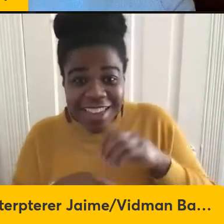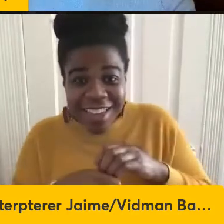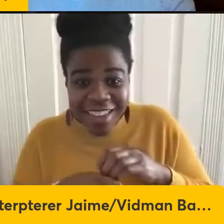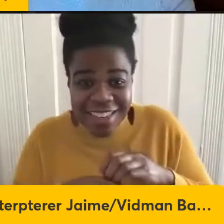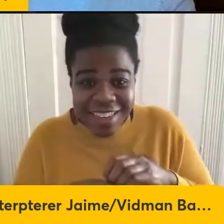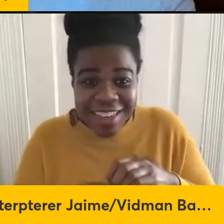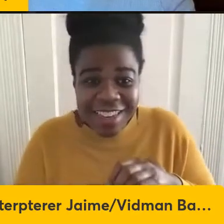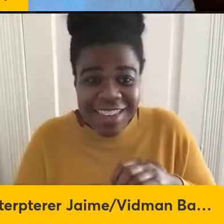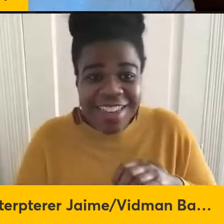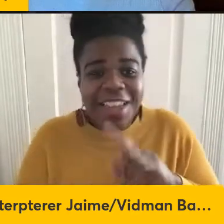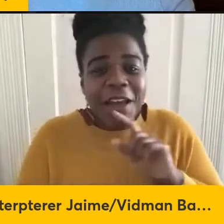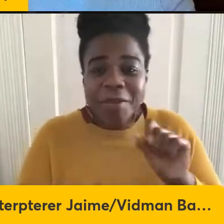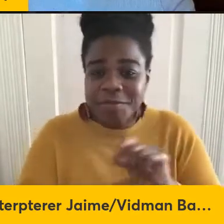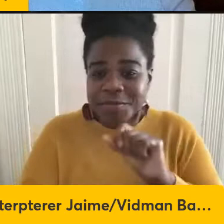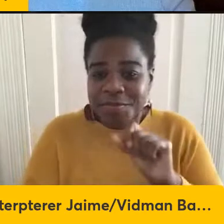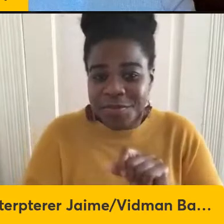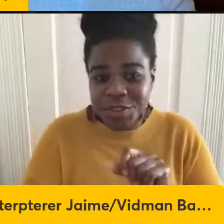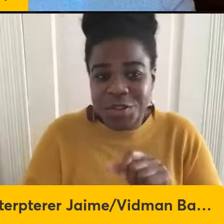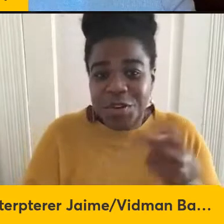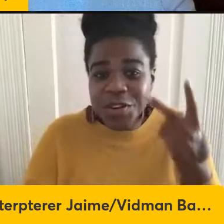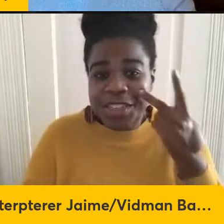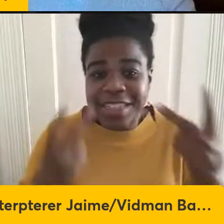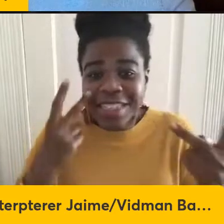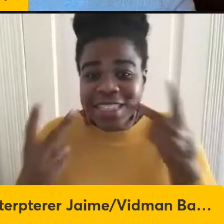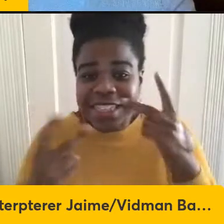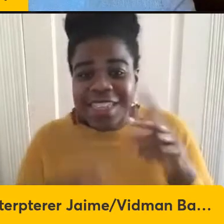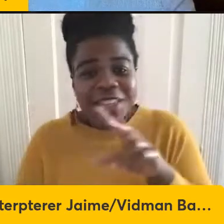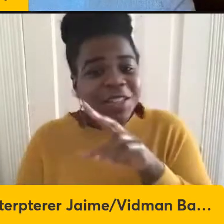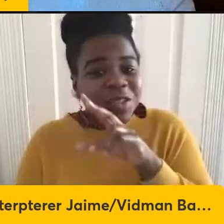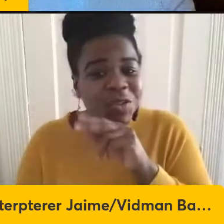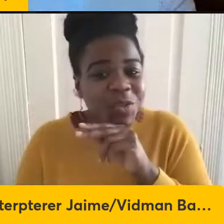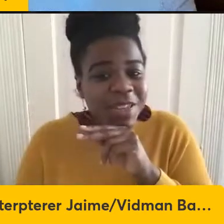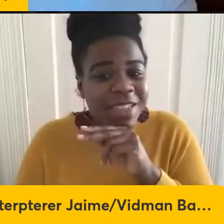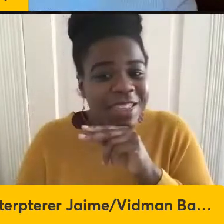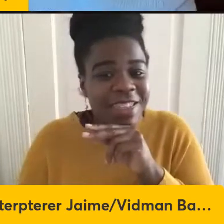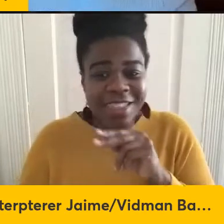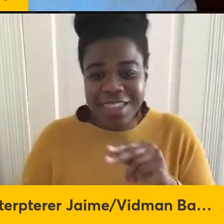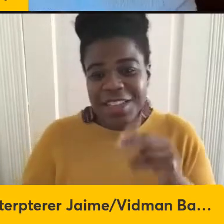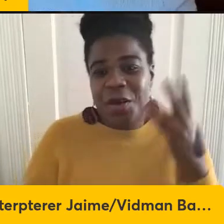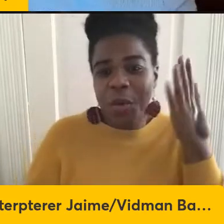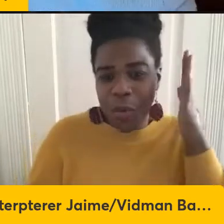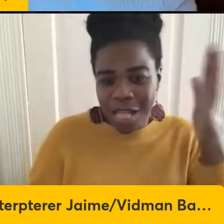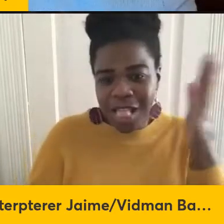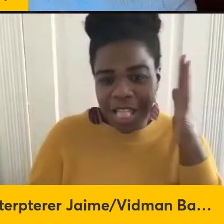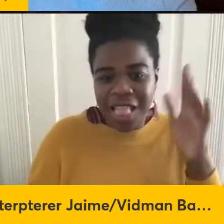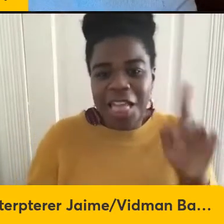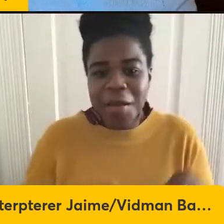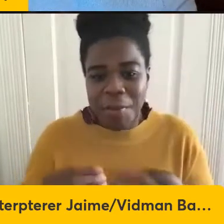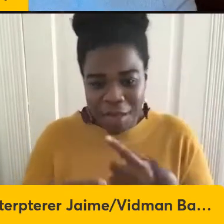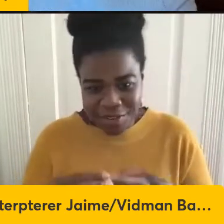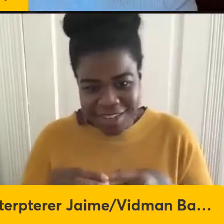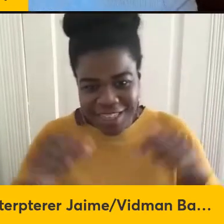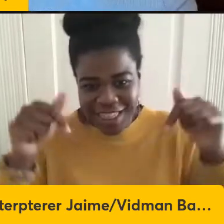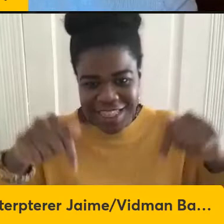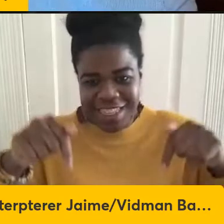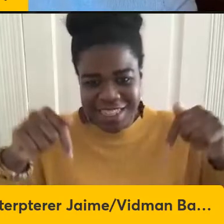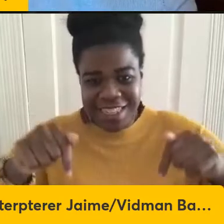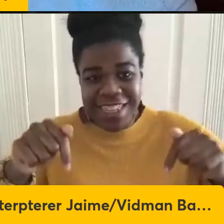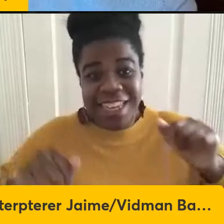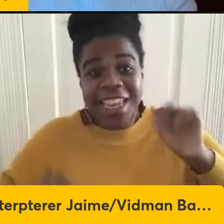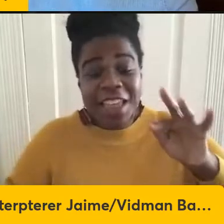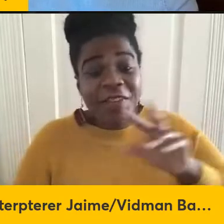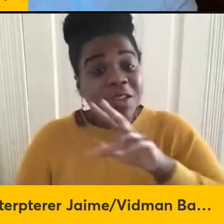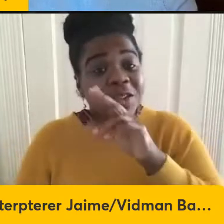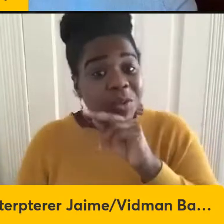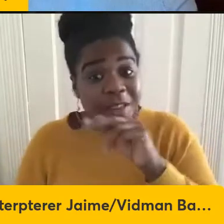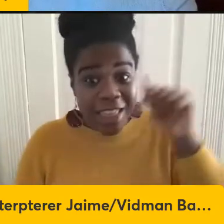I'm sure we'll see some tweets on Twitter about this. Again, if you are tweeting about